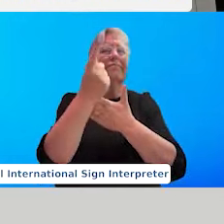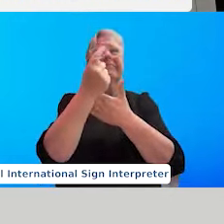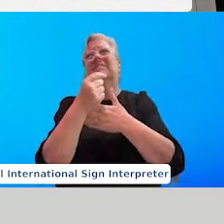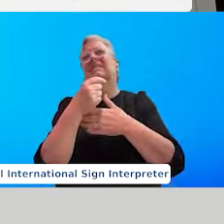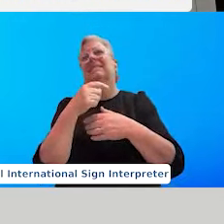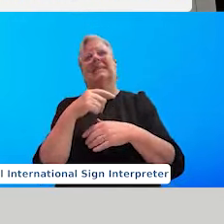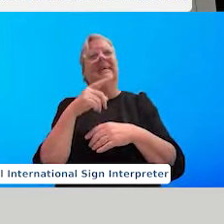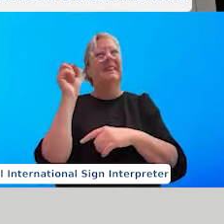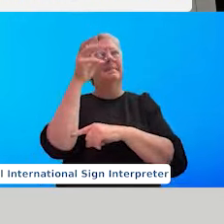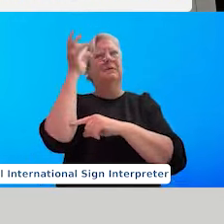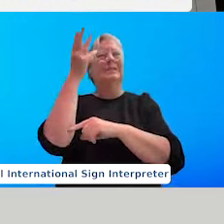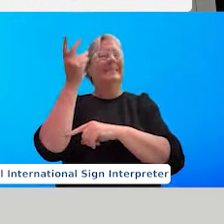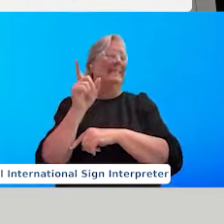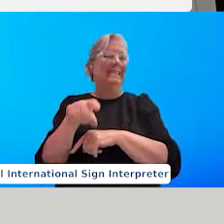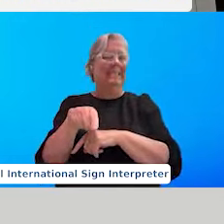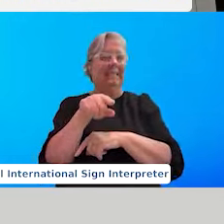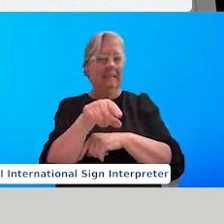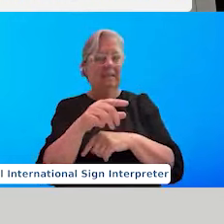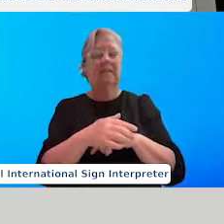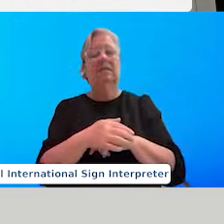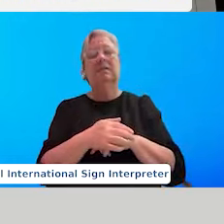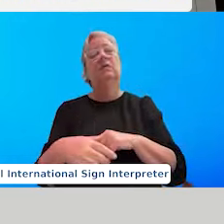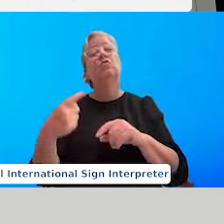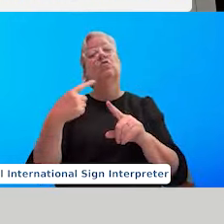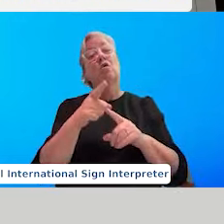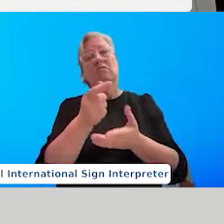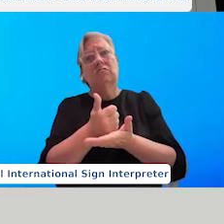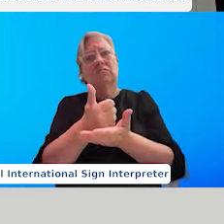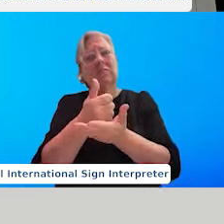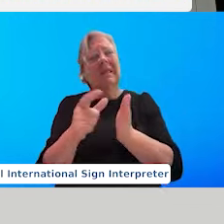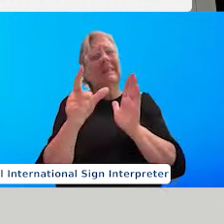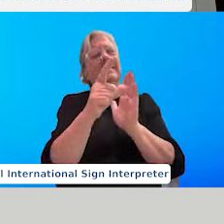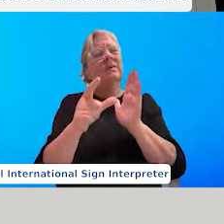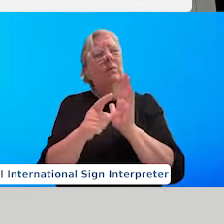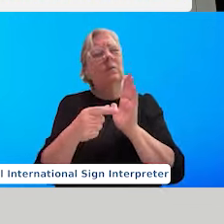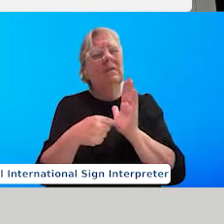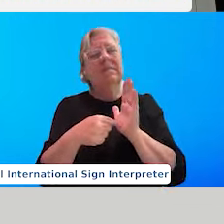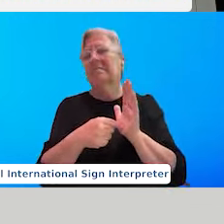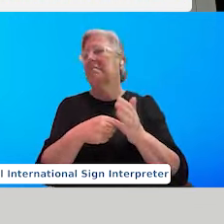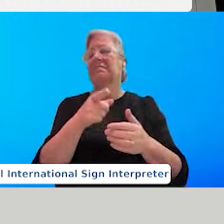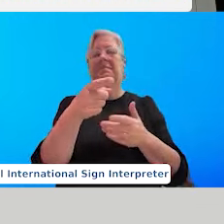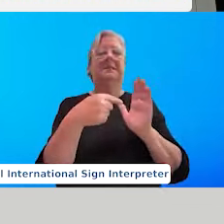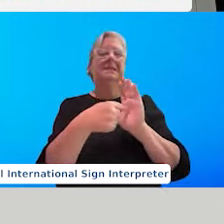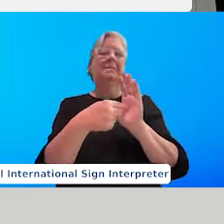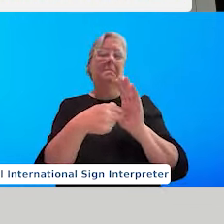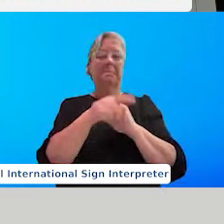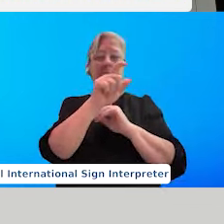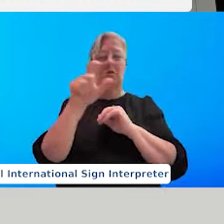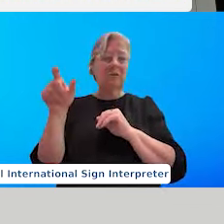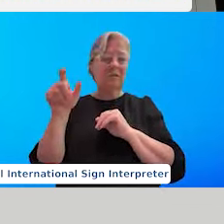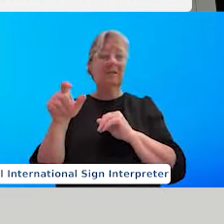to 3,000 baht 4 times per year, right? In case of any emergency or any in very